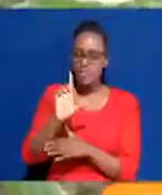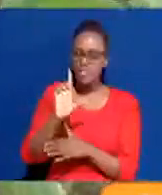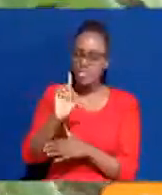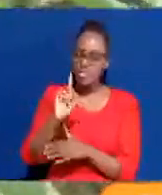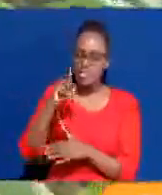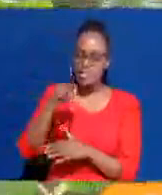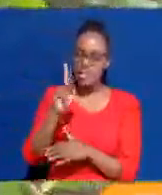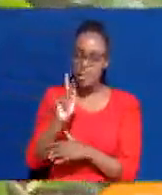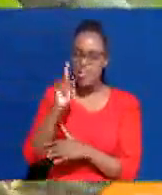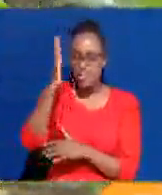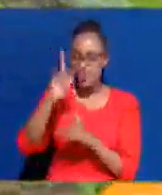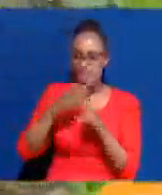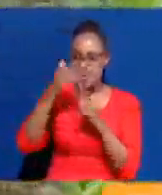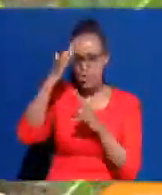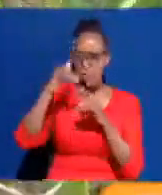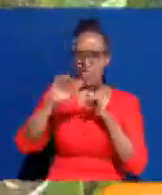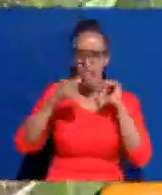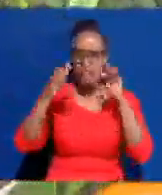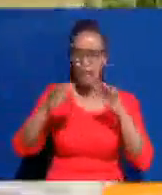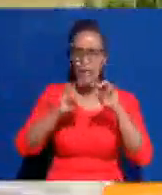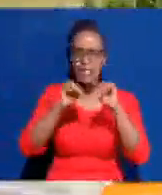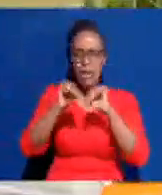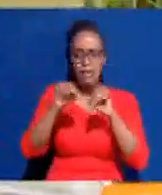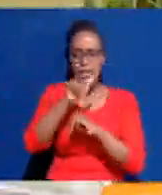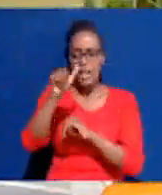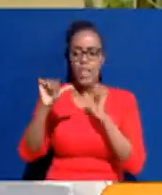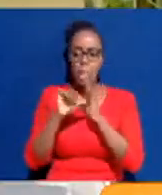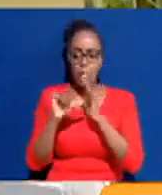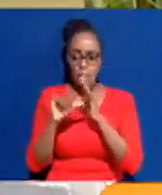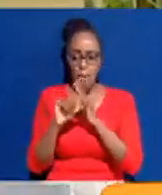you know, farmers' management is also another